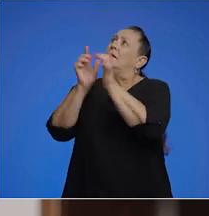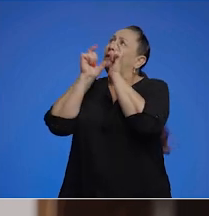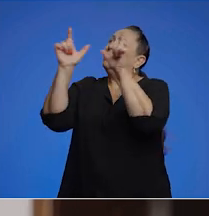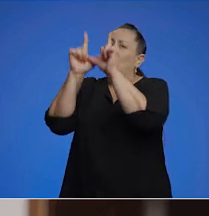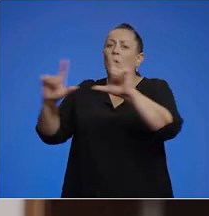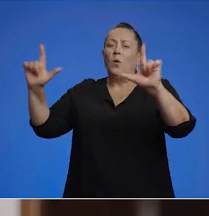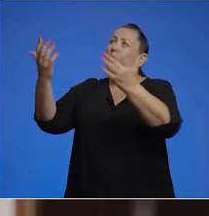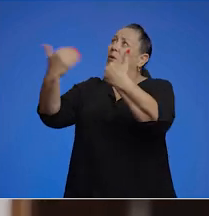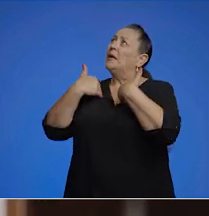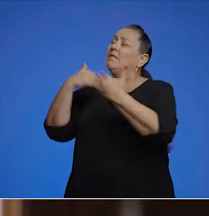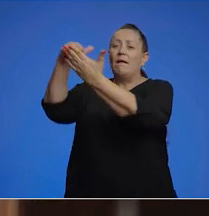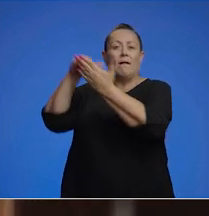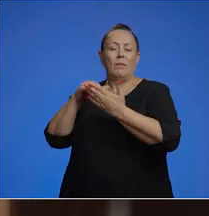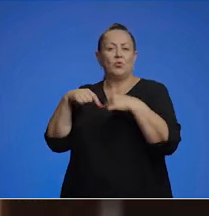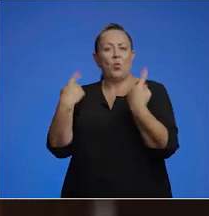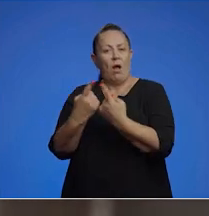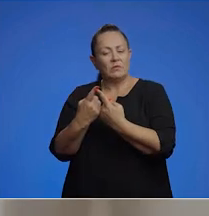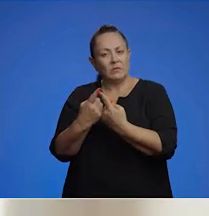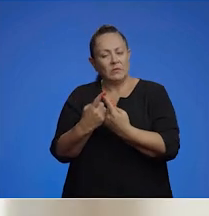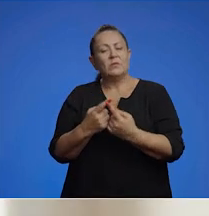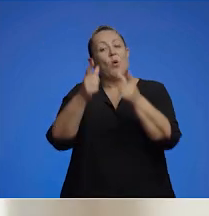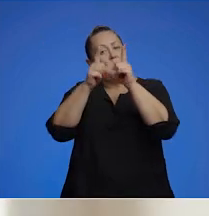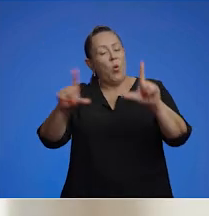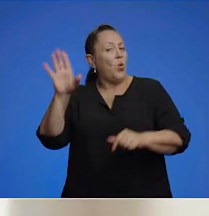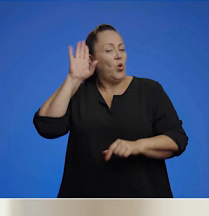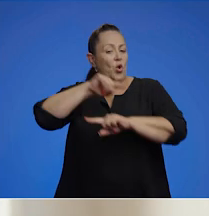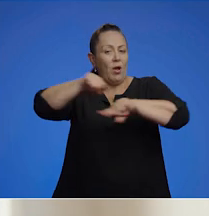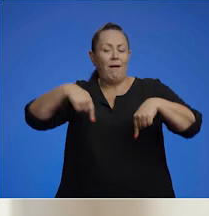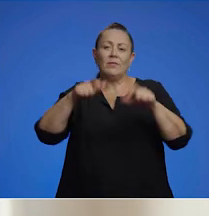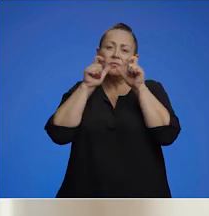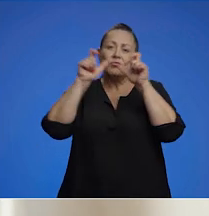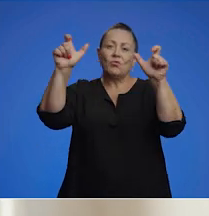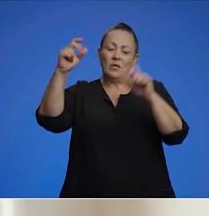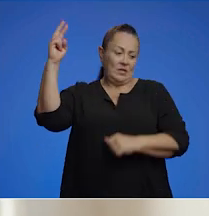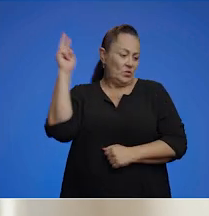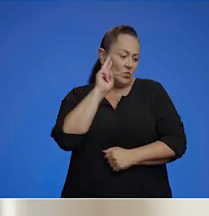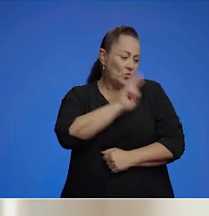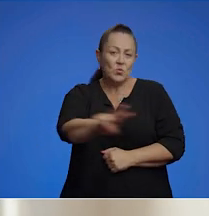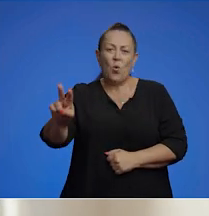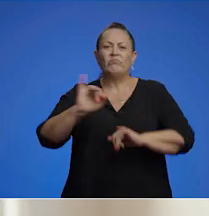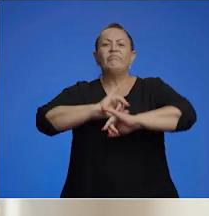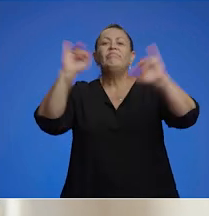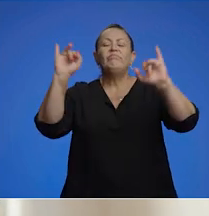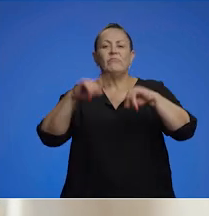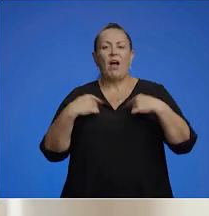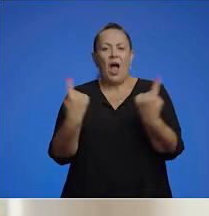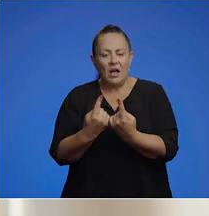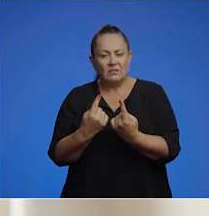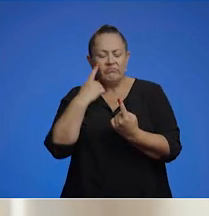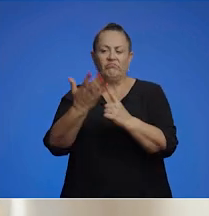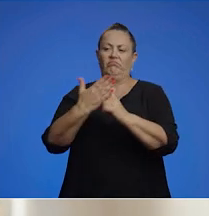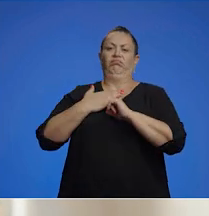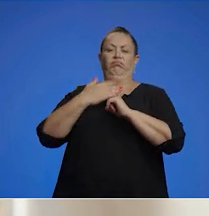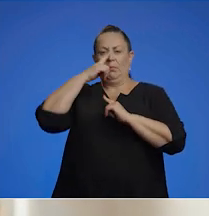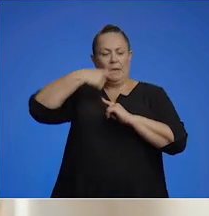Lord, the God of our fathers. The Lord heard our voice and saw our misery, our toil and